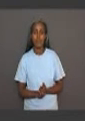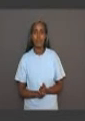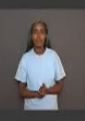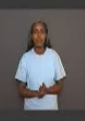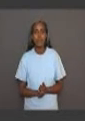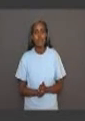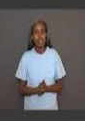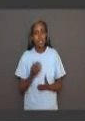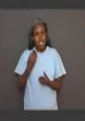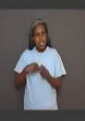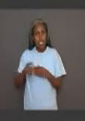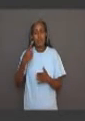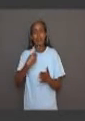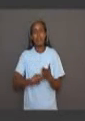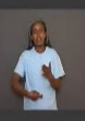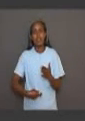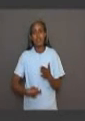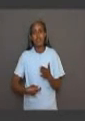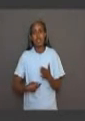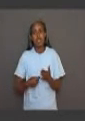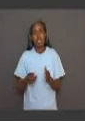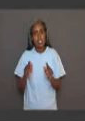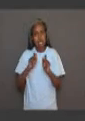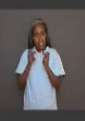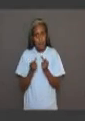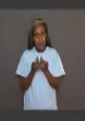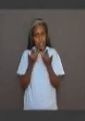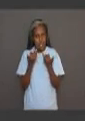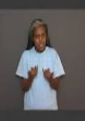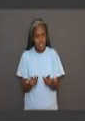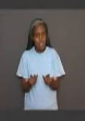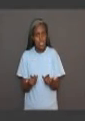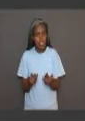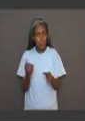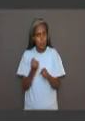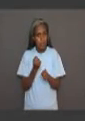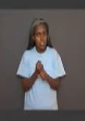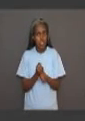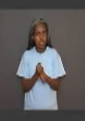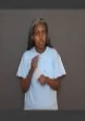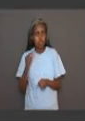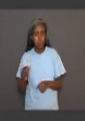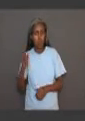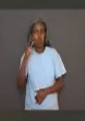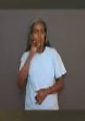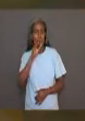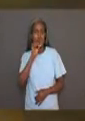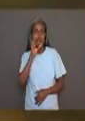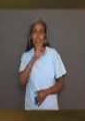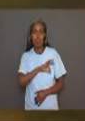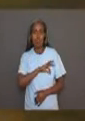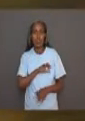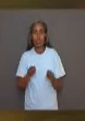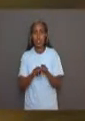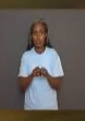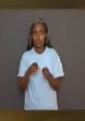Even at a sale price, the company still makes a small profit on the shoes.